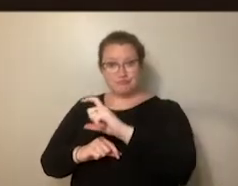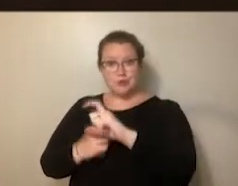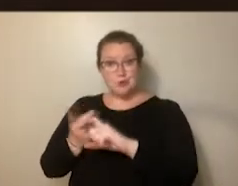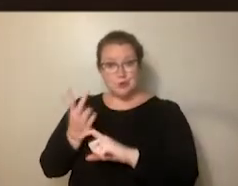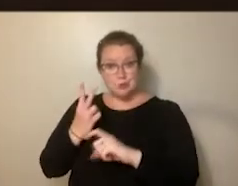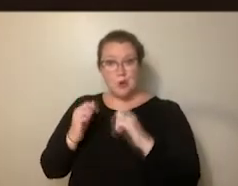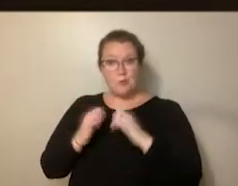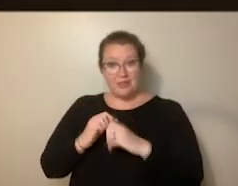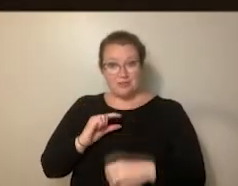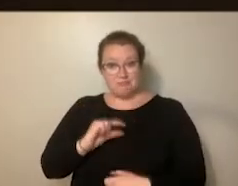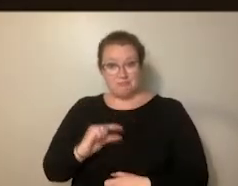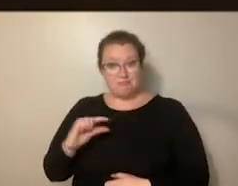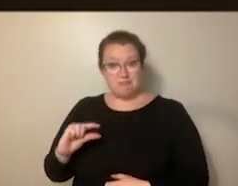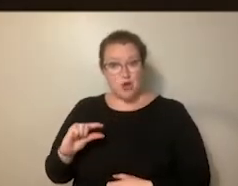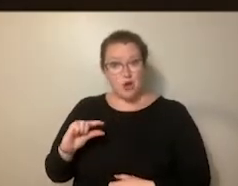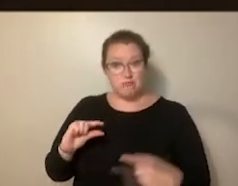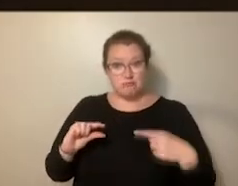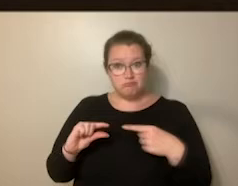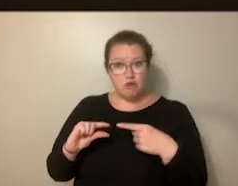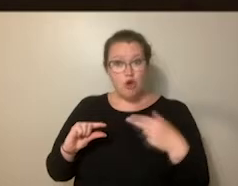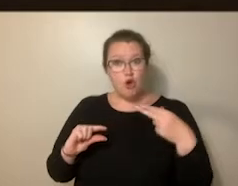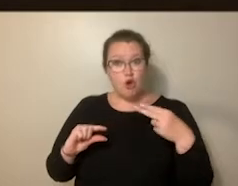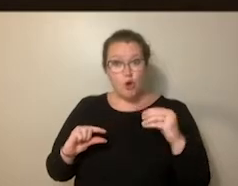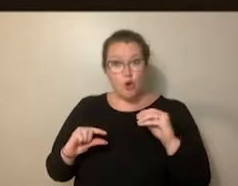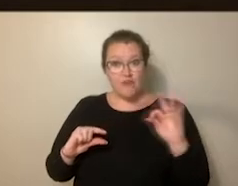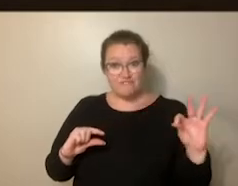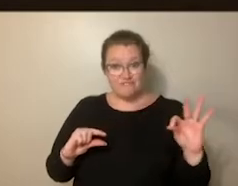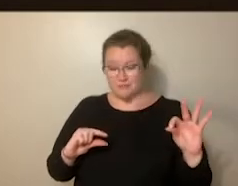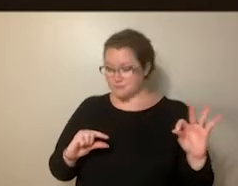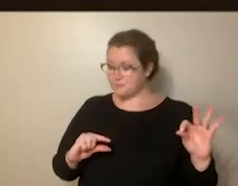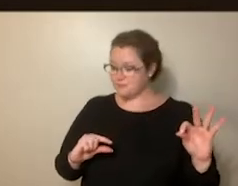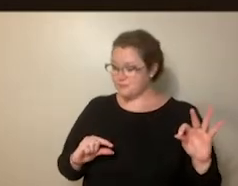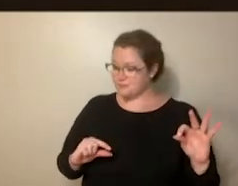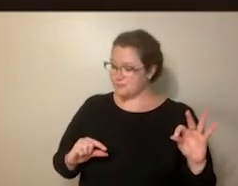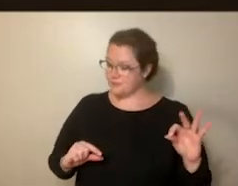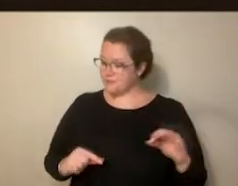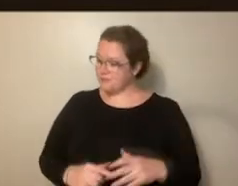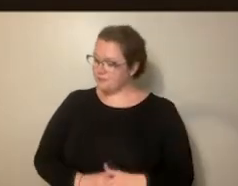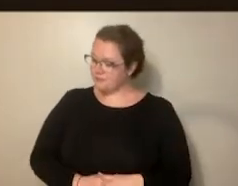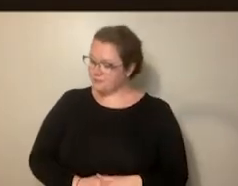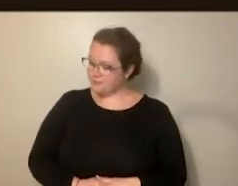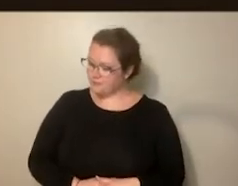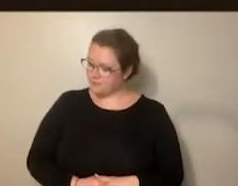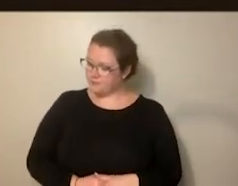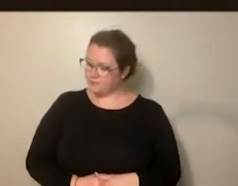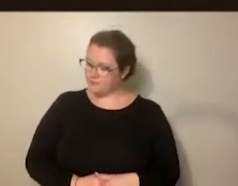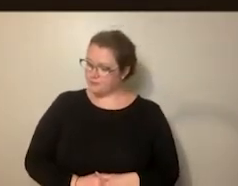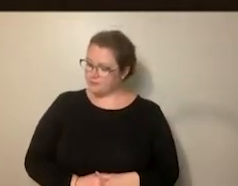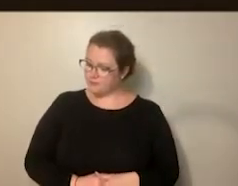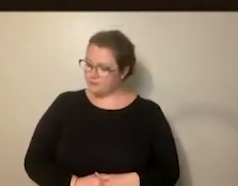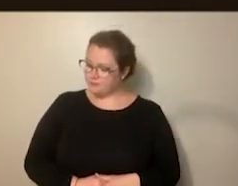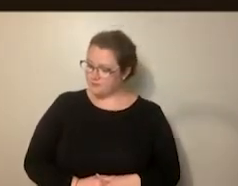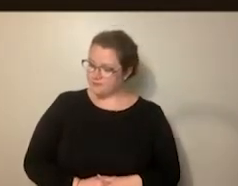a hoof, 2 legs. Let me draw the 3rd leg. Perhaps it'll come down like this.